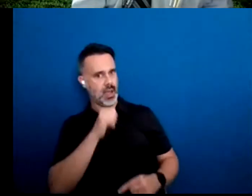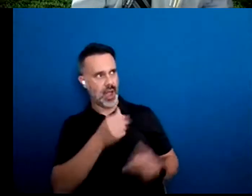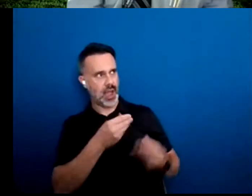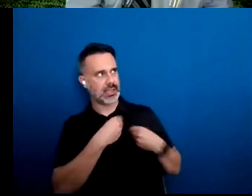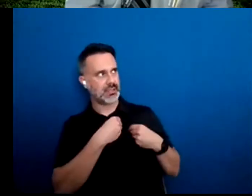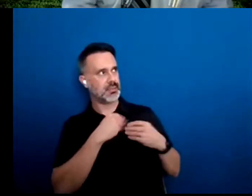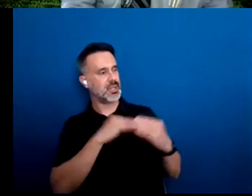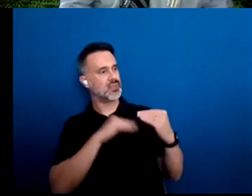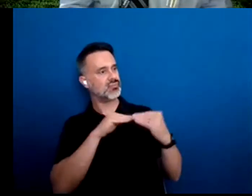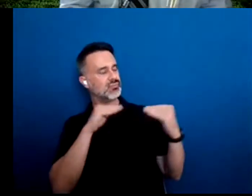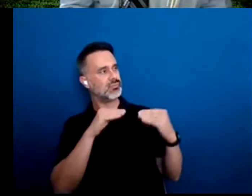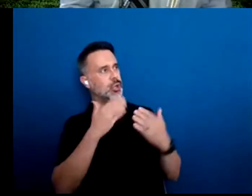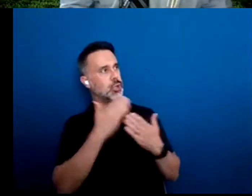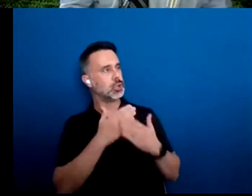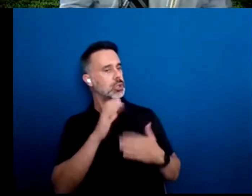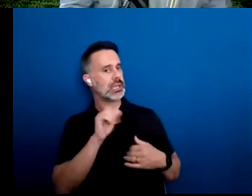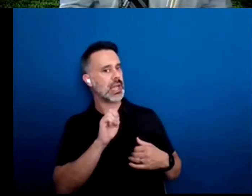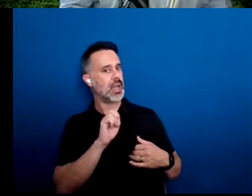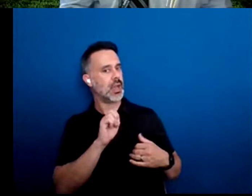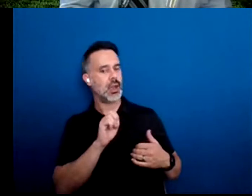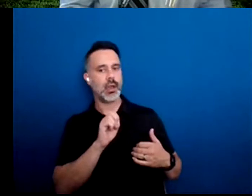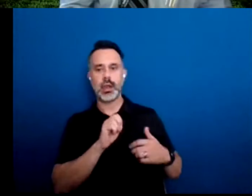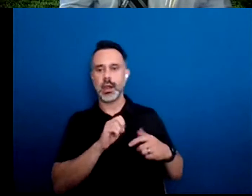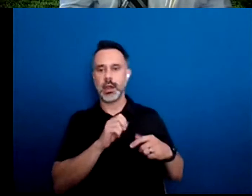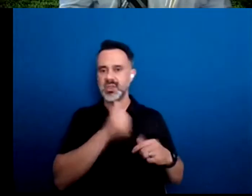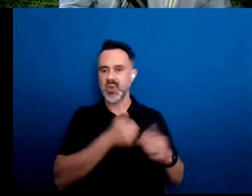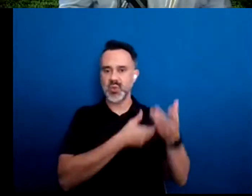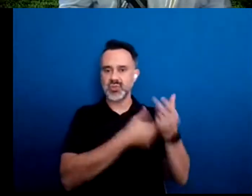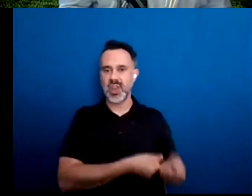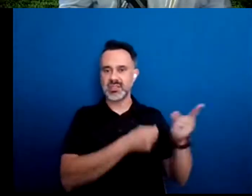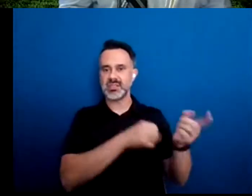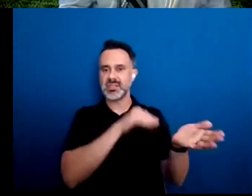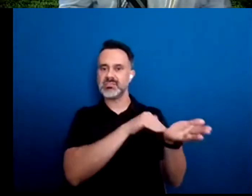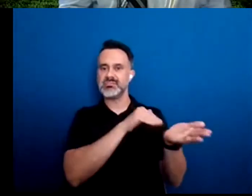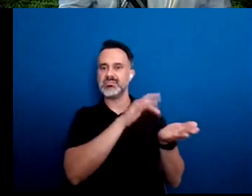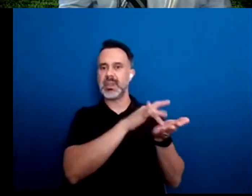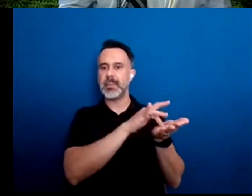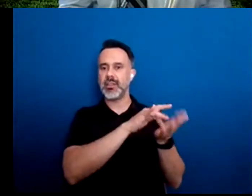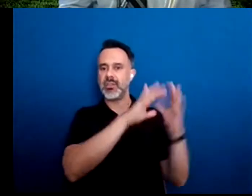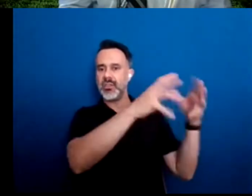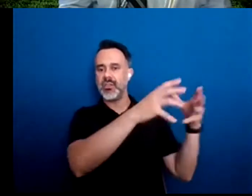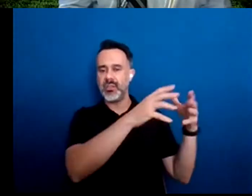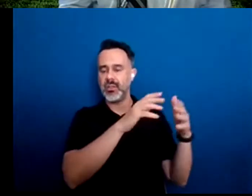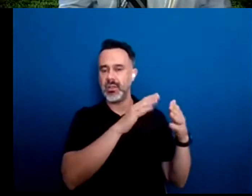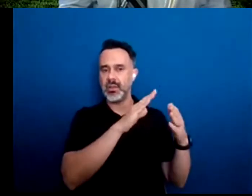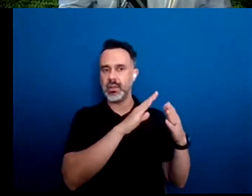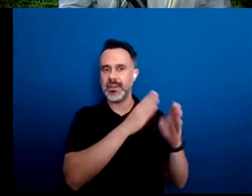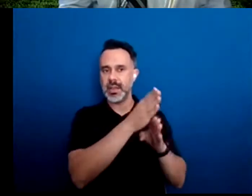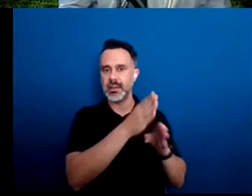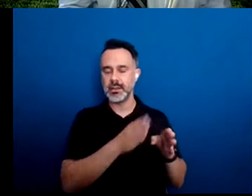able to develop that trust, either by having people from those communities either